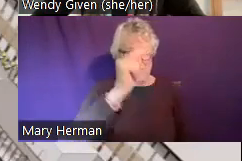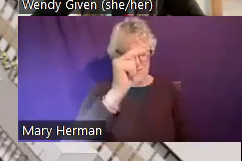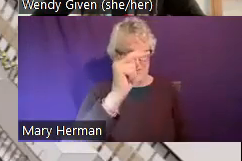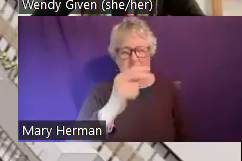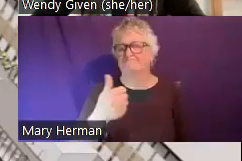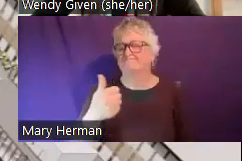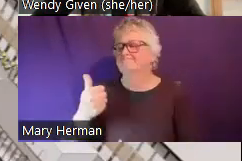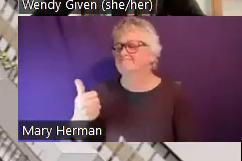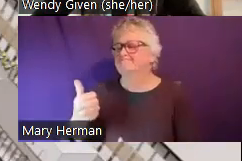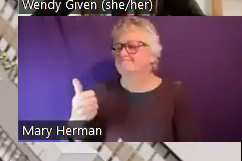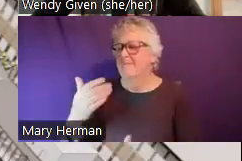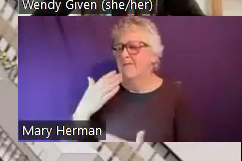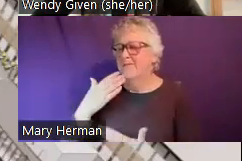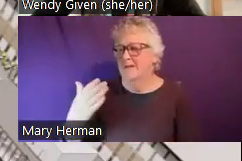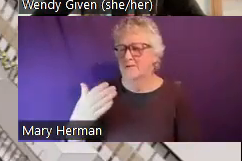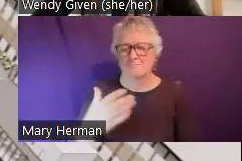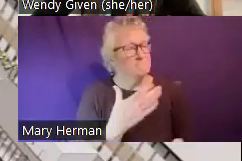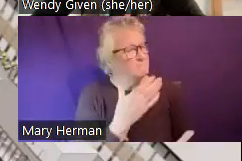you. Thank you.